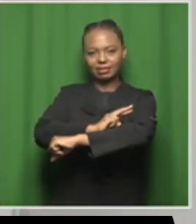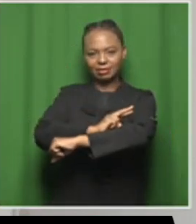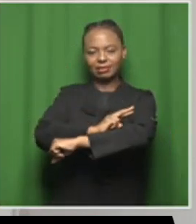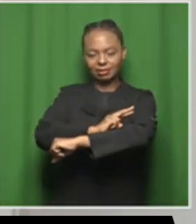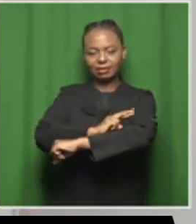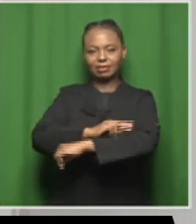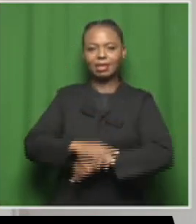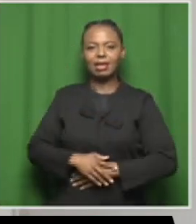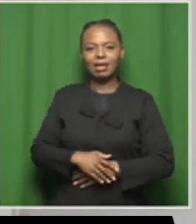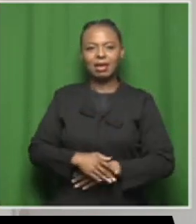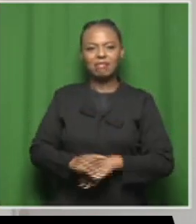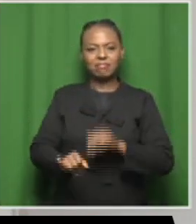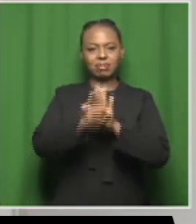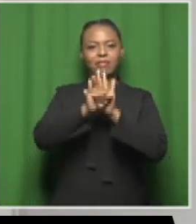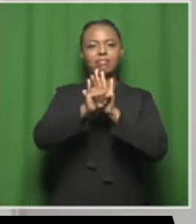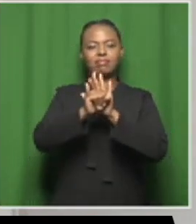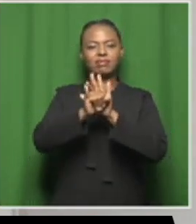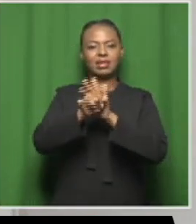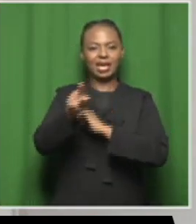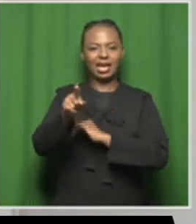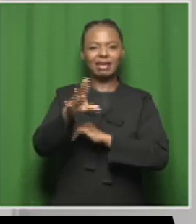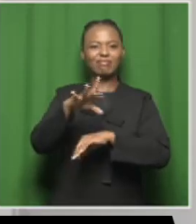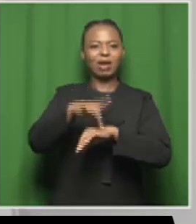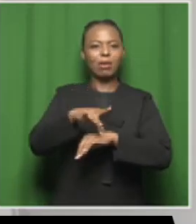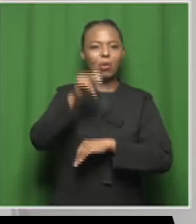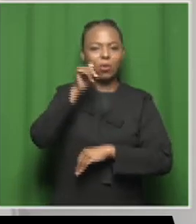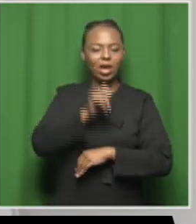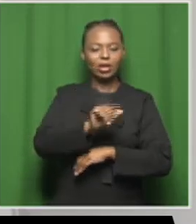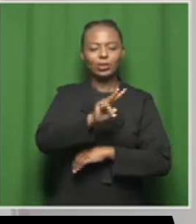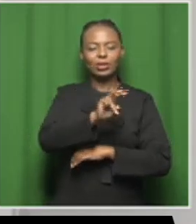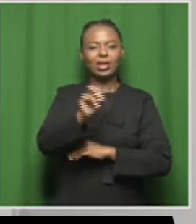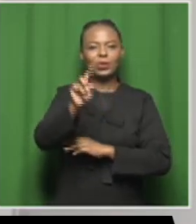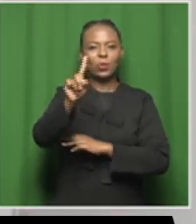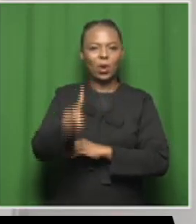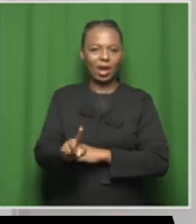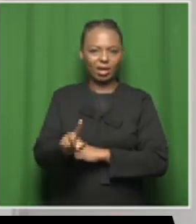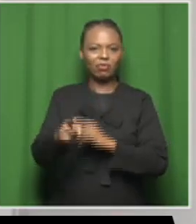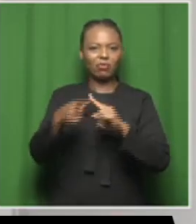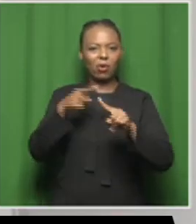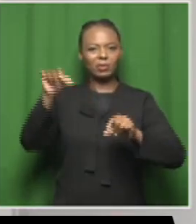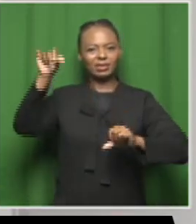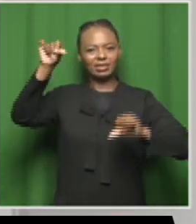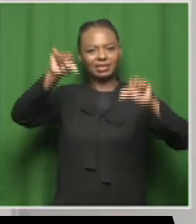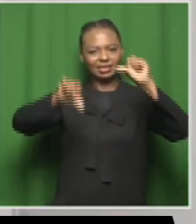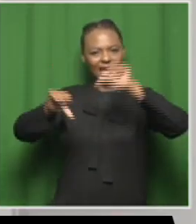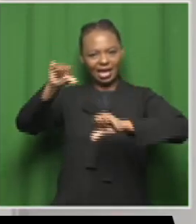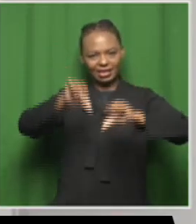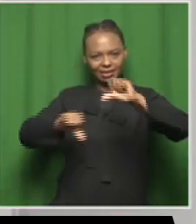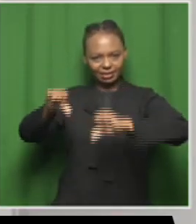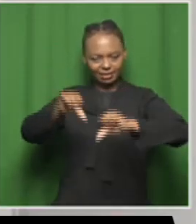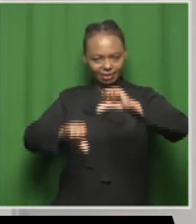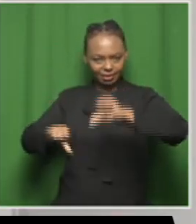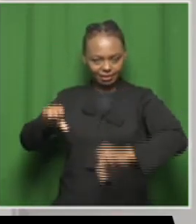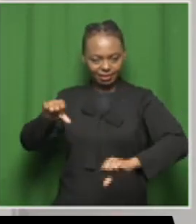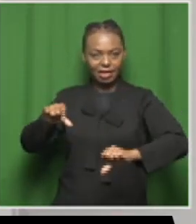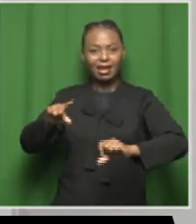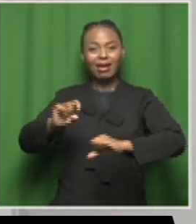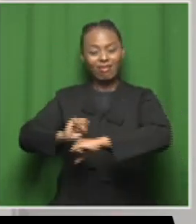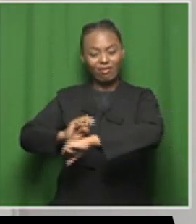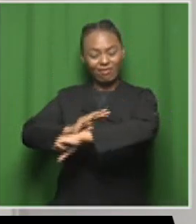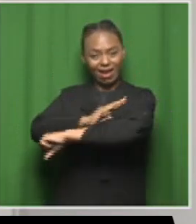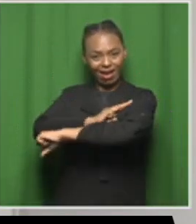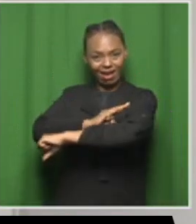in 2001 by Dutch scientists. However, when one traces the origin of the virus has